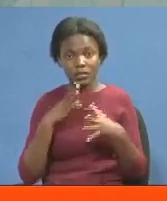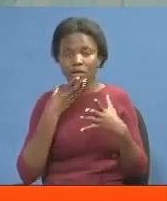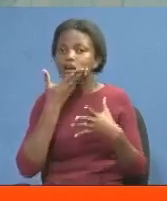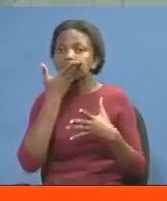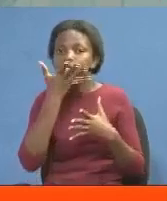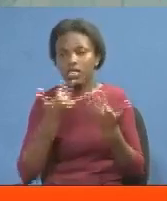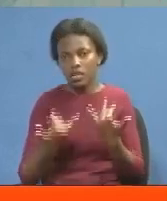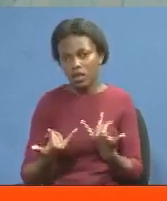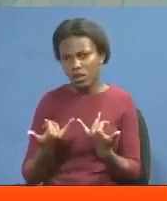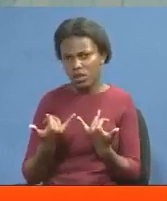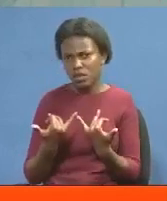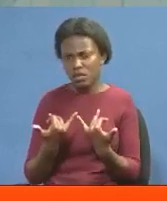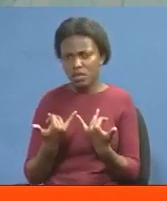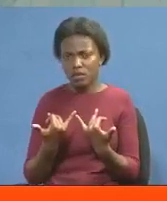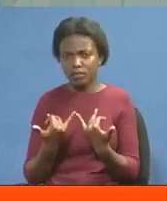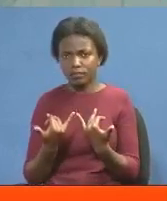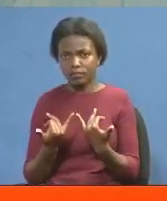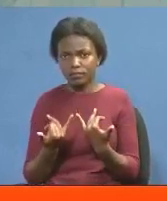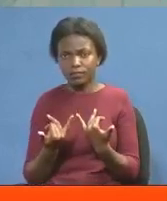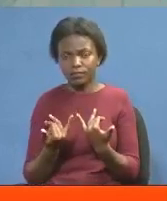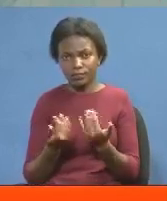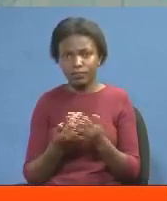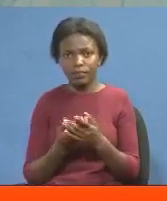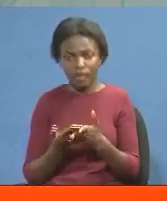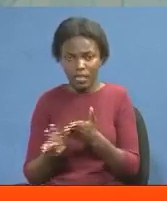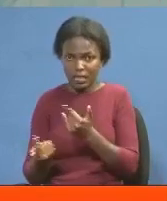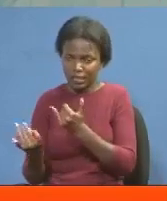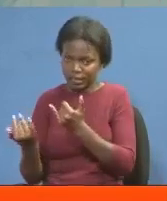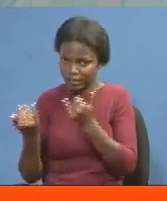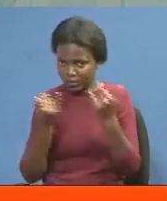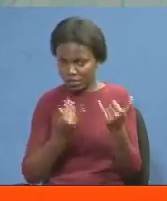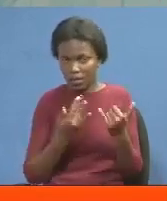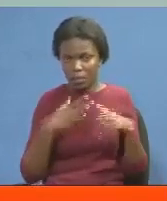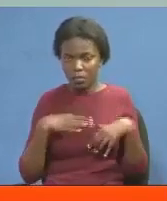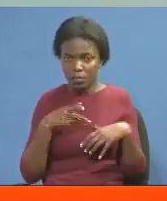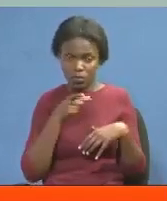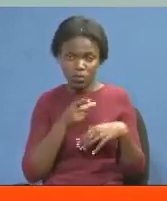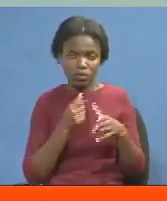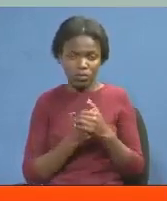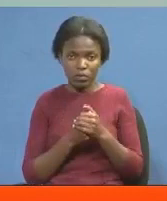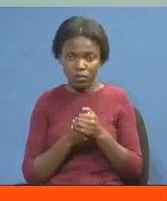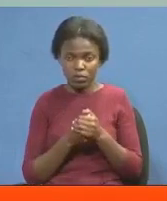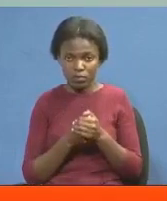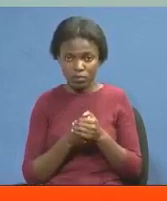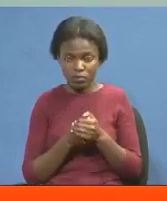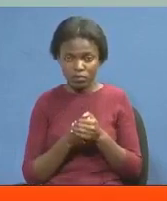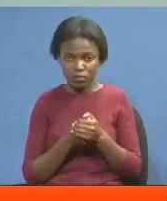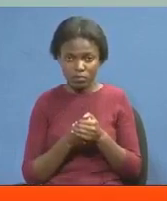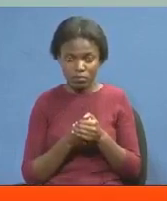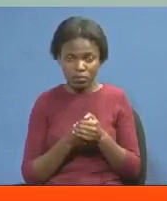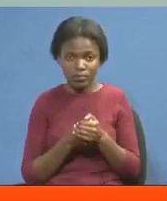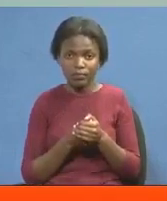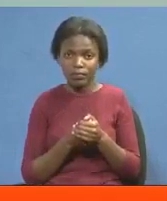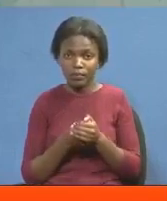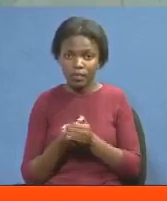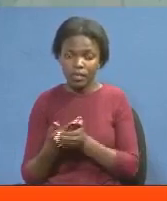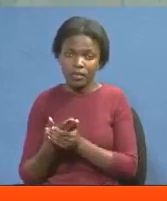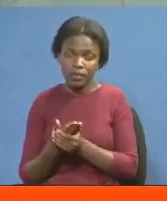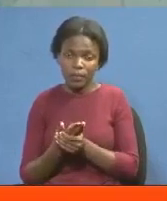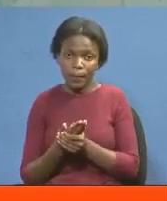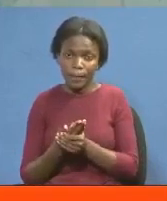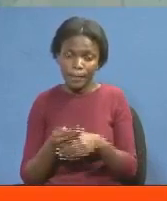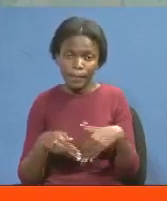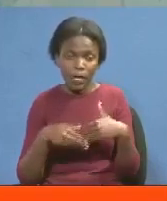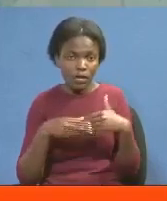right. Why can't we assimilate these people into our society? Okay. You think so? We should have assimilated them. It's given in the